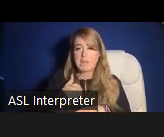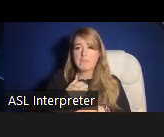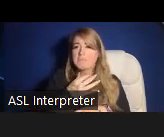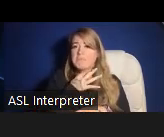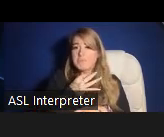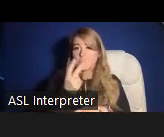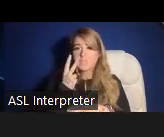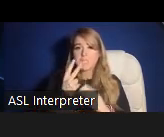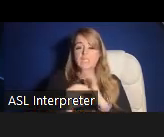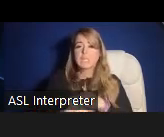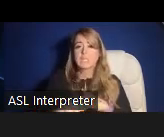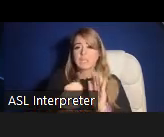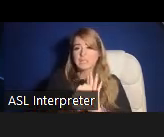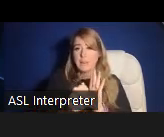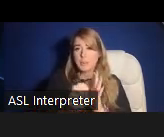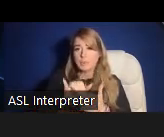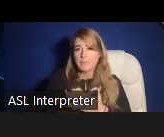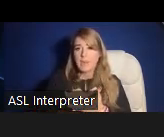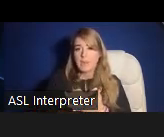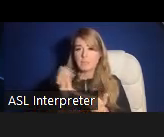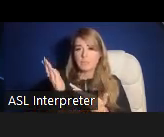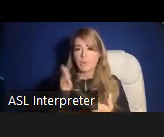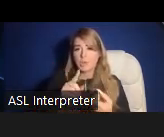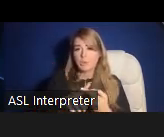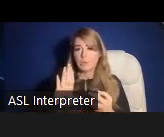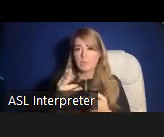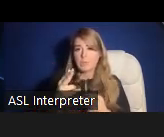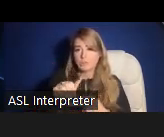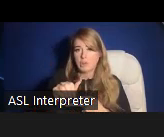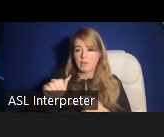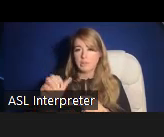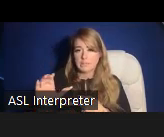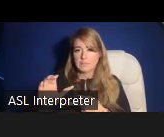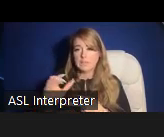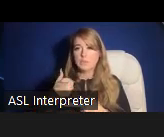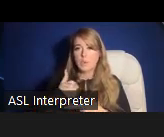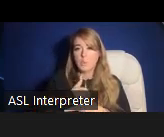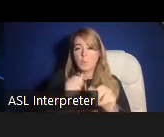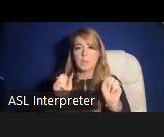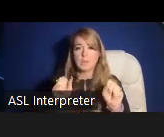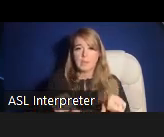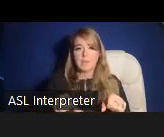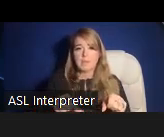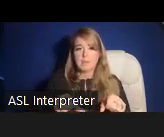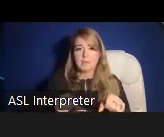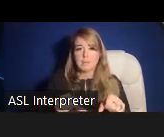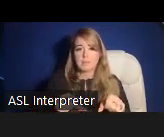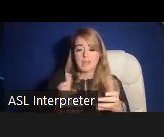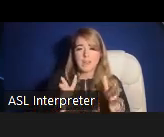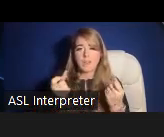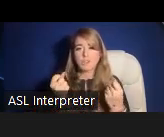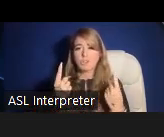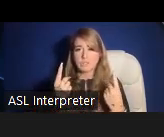examples of those brought to the BHAAC so that we kind of